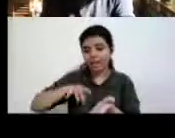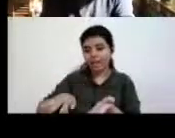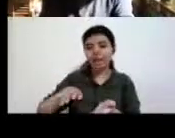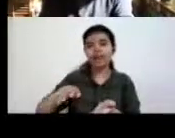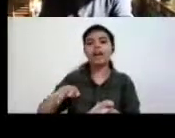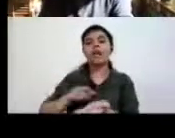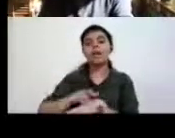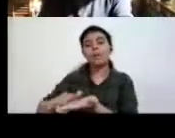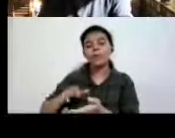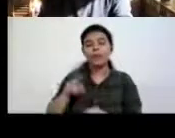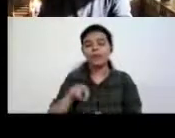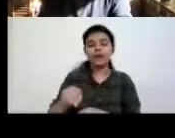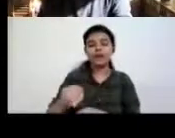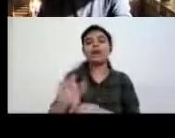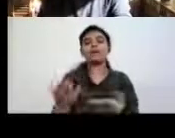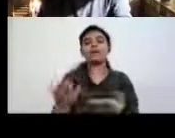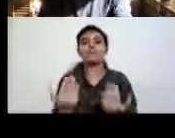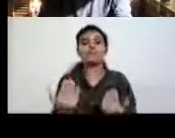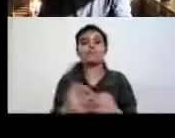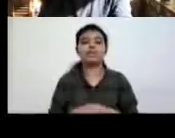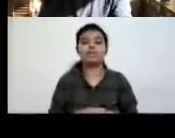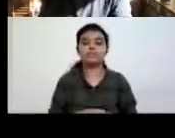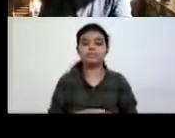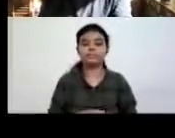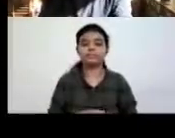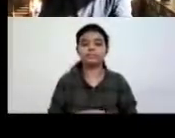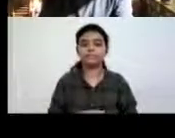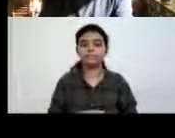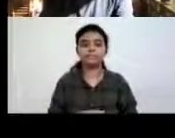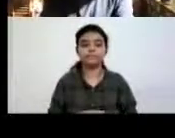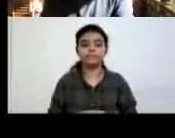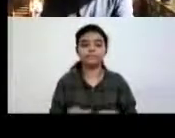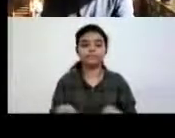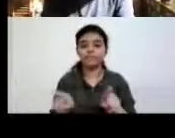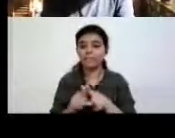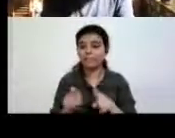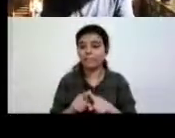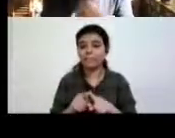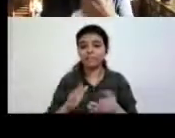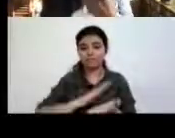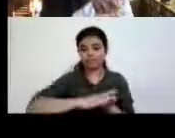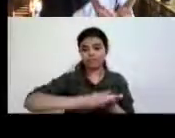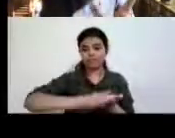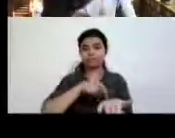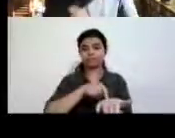with a lot of here like the floor indicators with a lot of